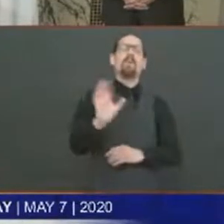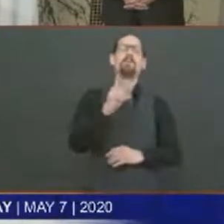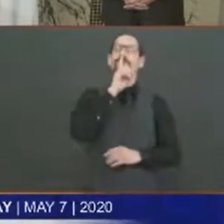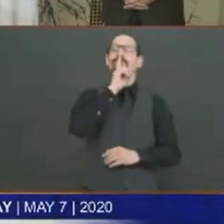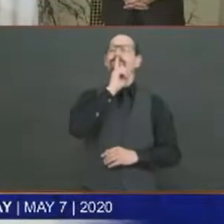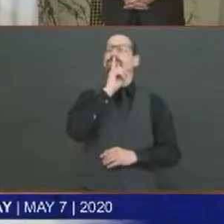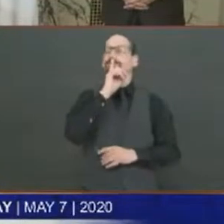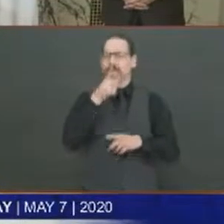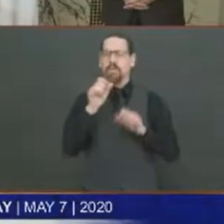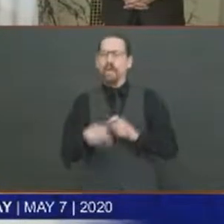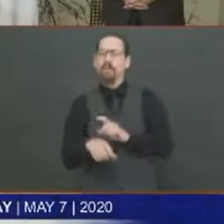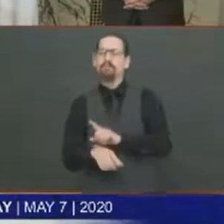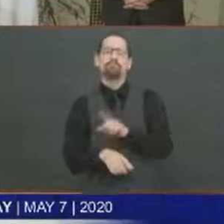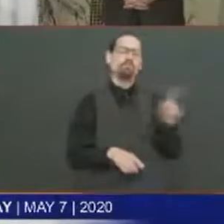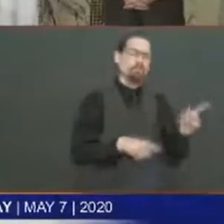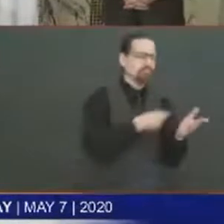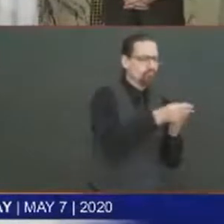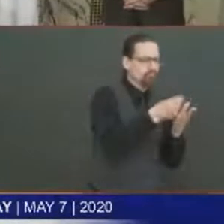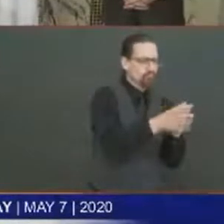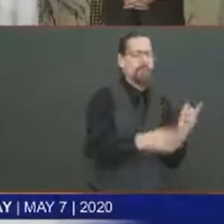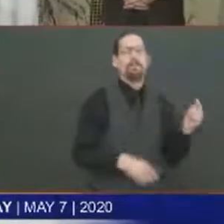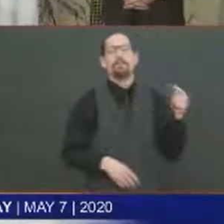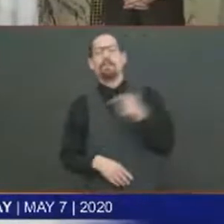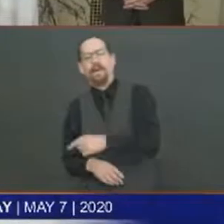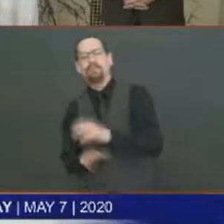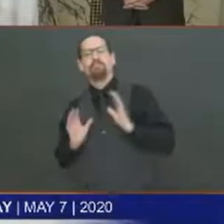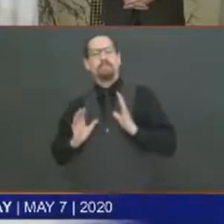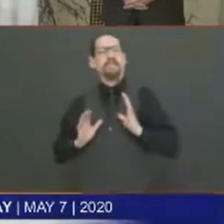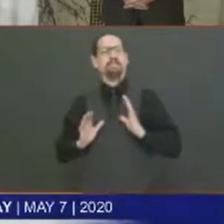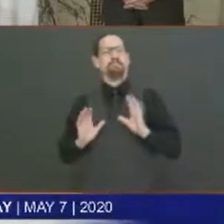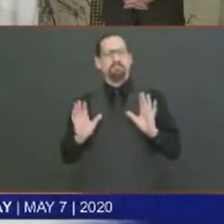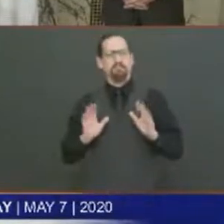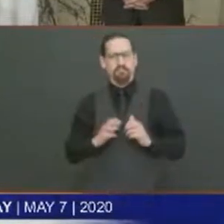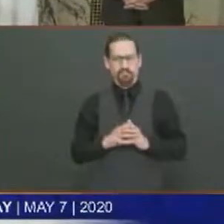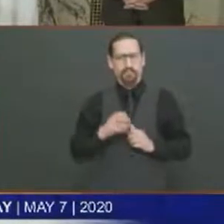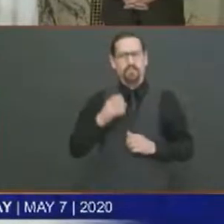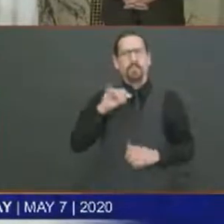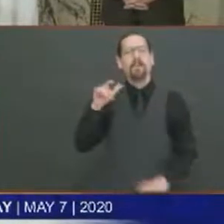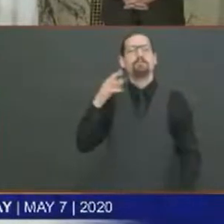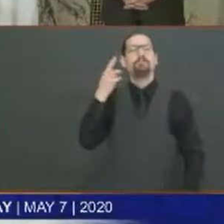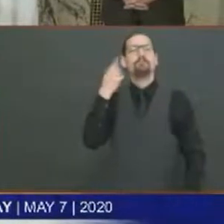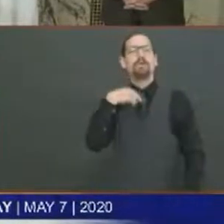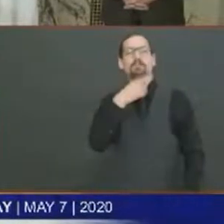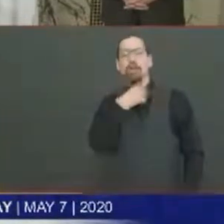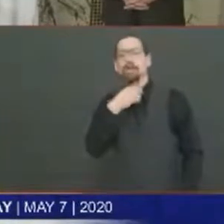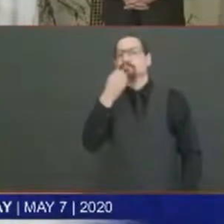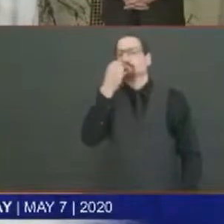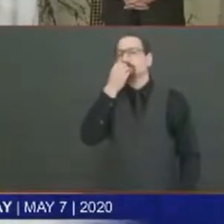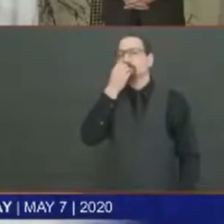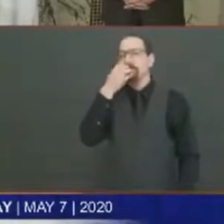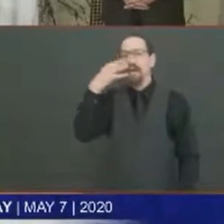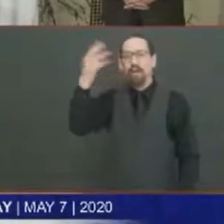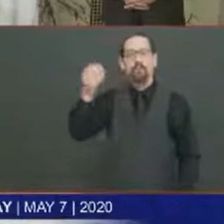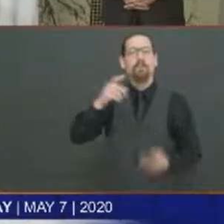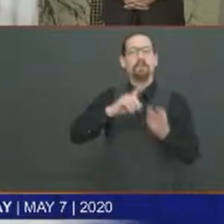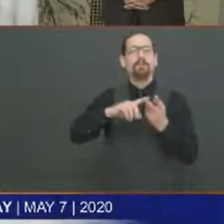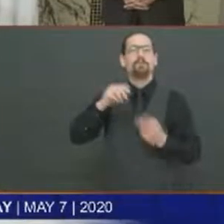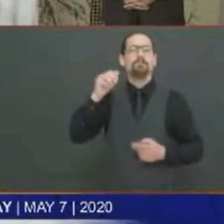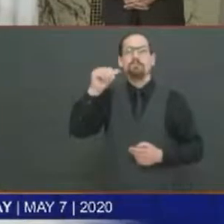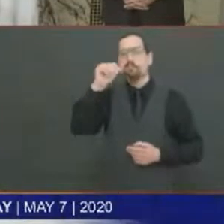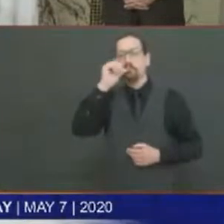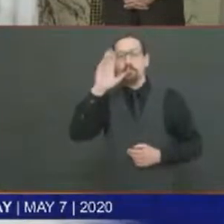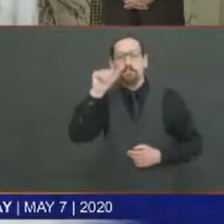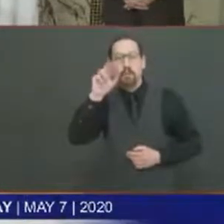dine-in. Restaurants, bars, and cafes will unfortunately remain closed to dine-in service for phase